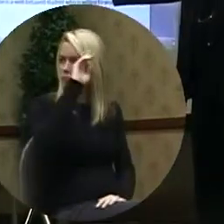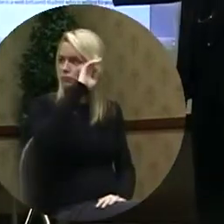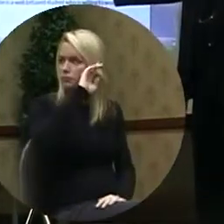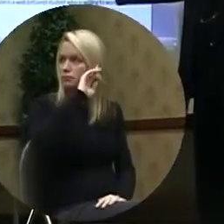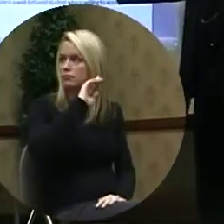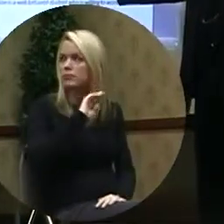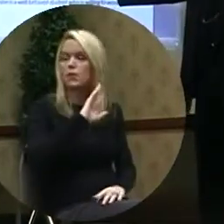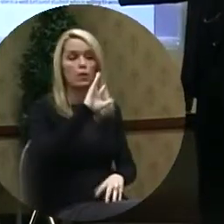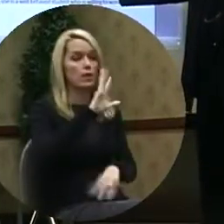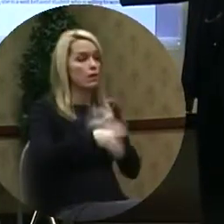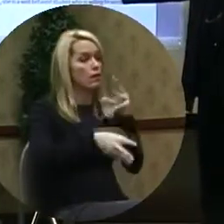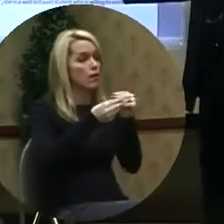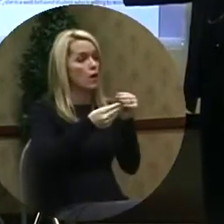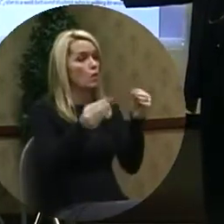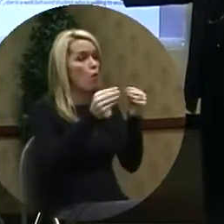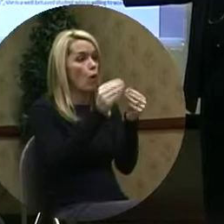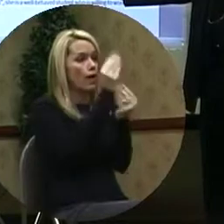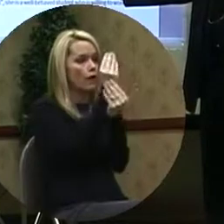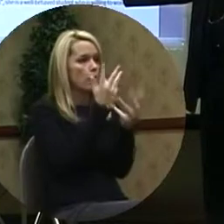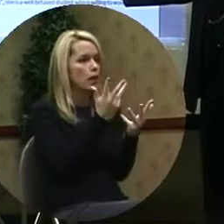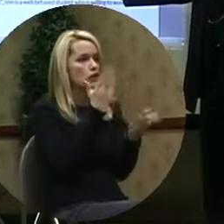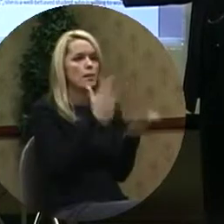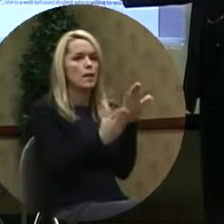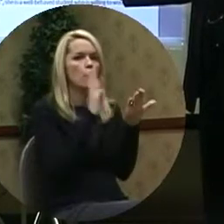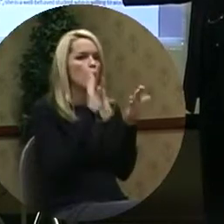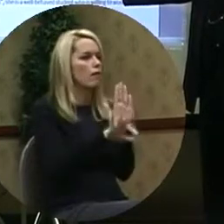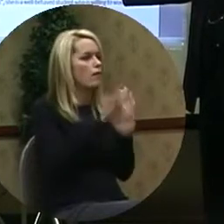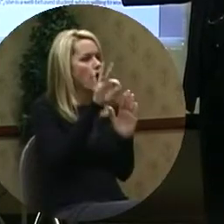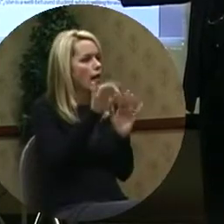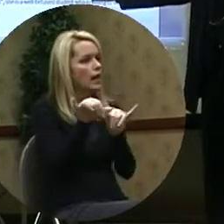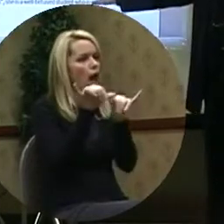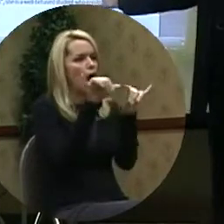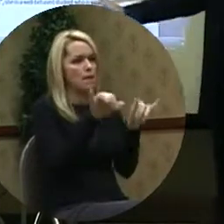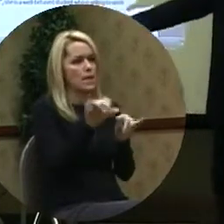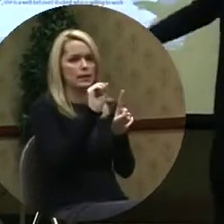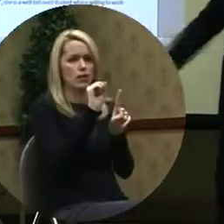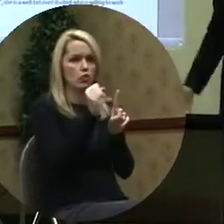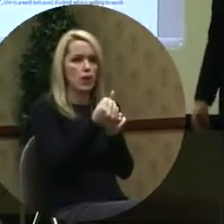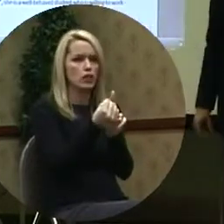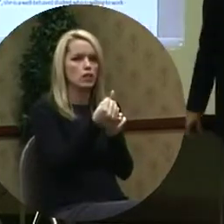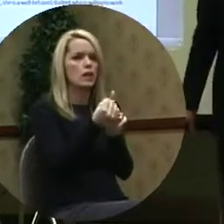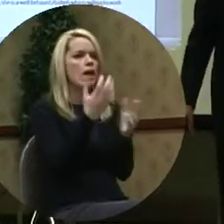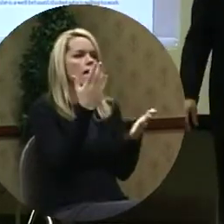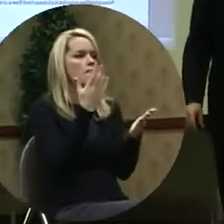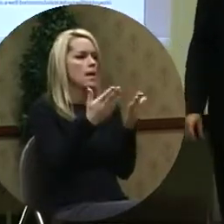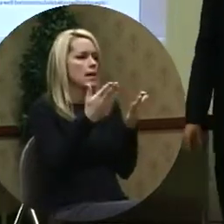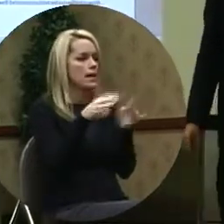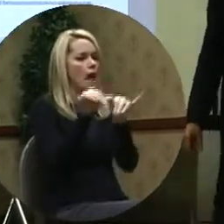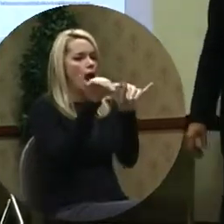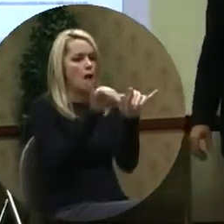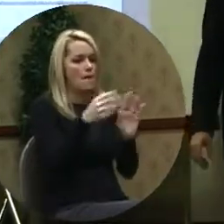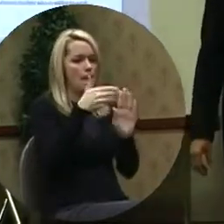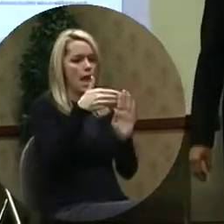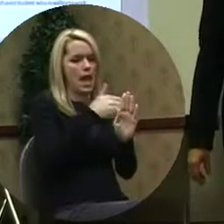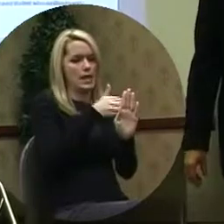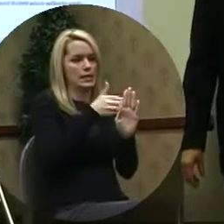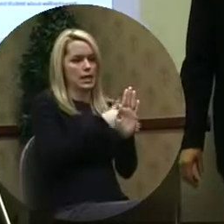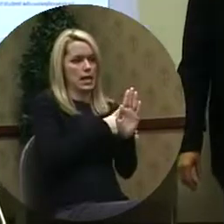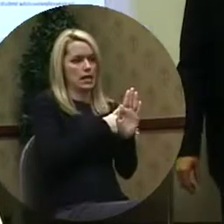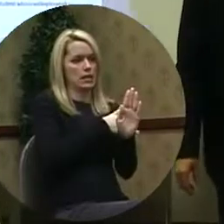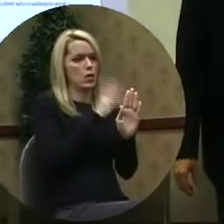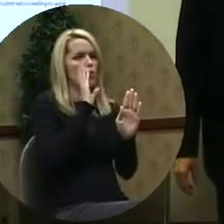additional information, you may find common situations or antecedents that are where